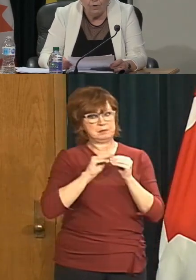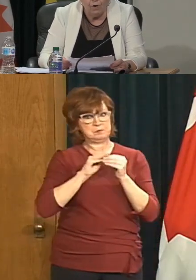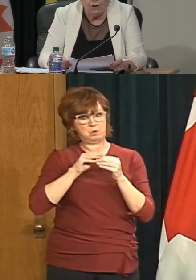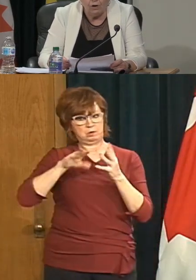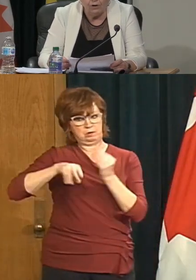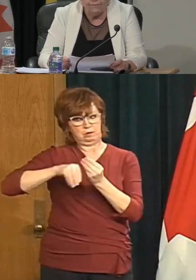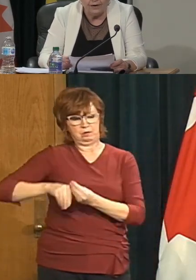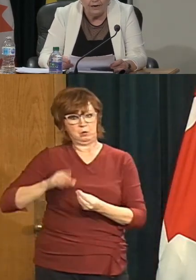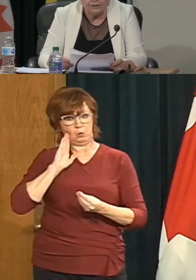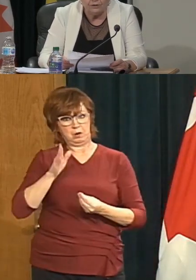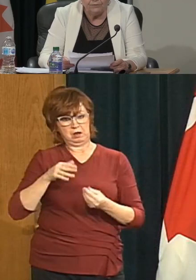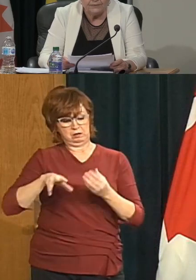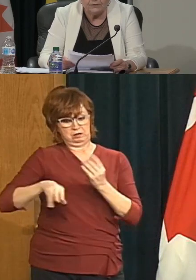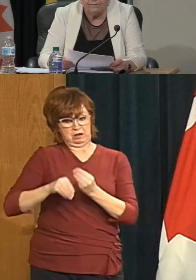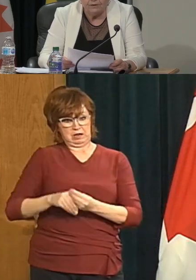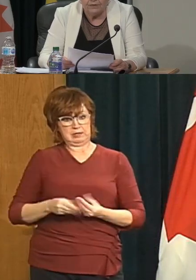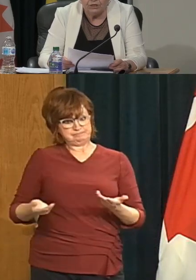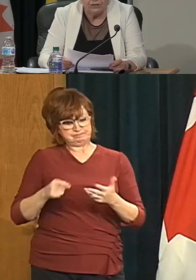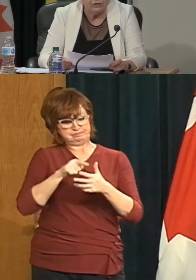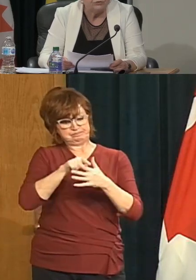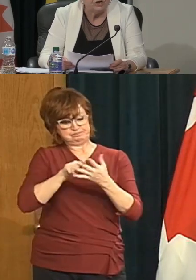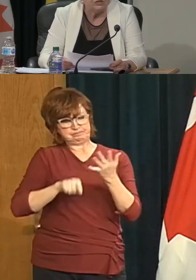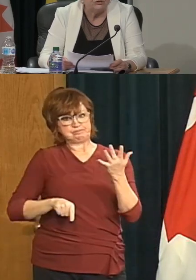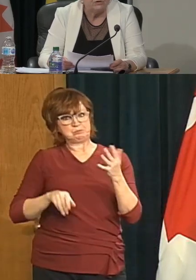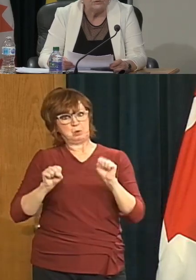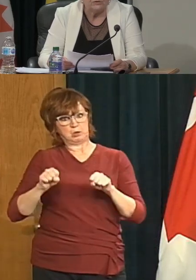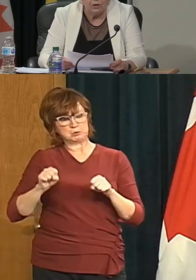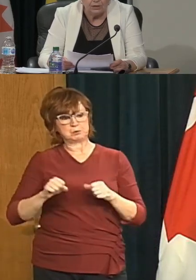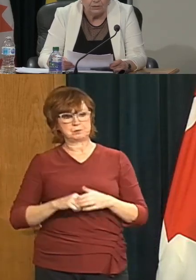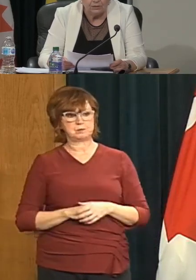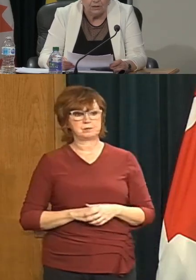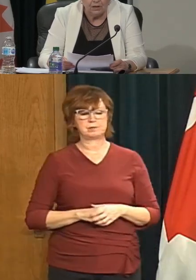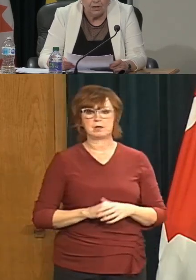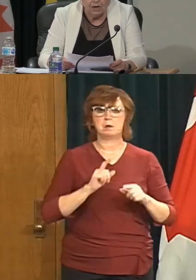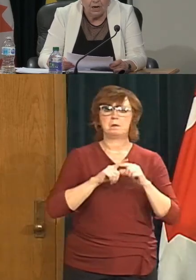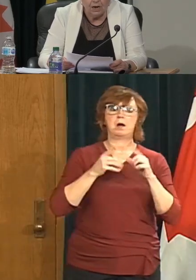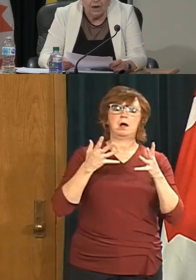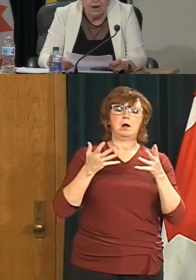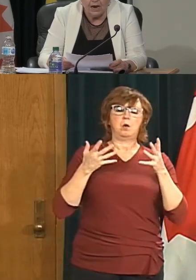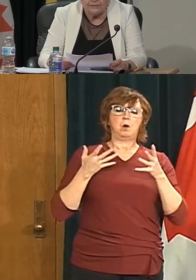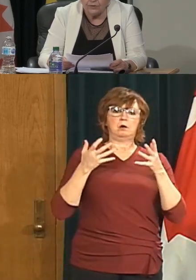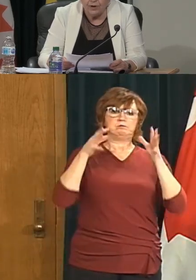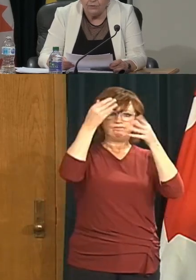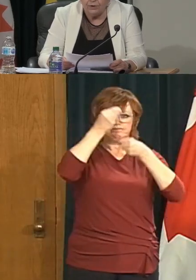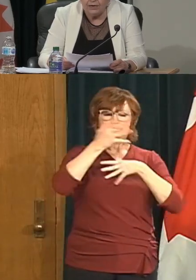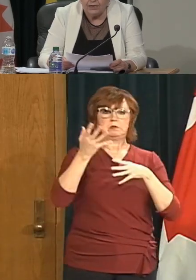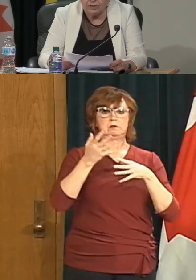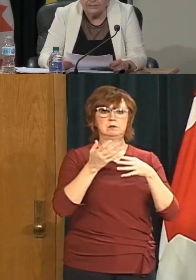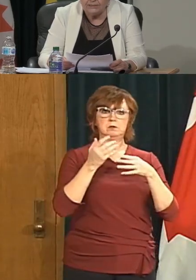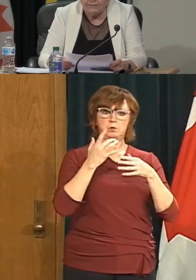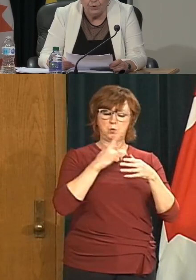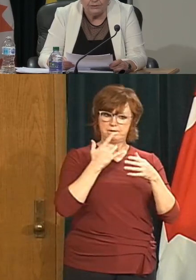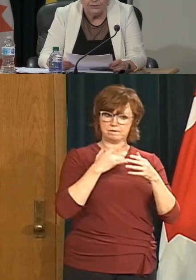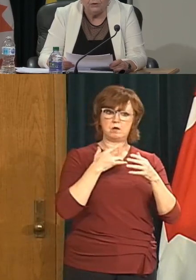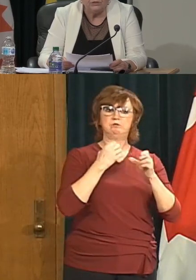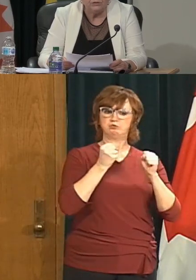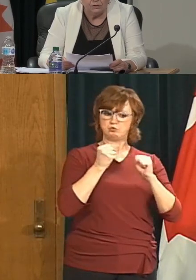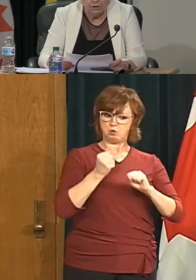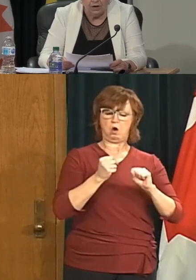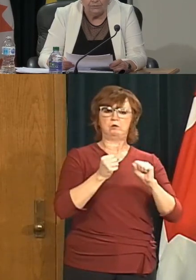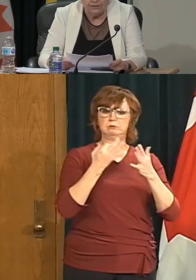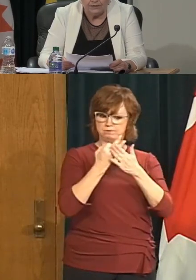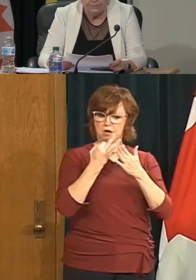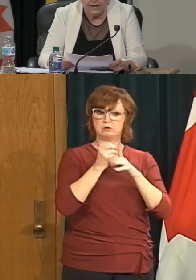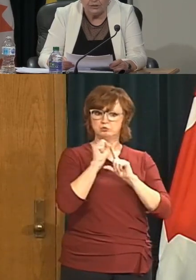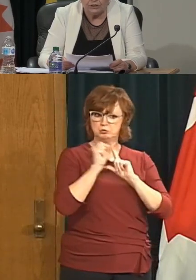Again, overall, our fiscal foundation and structure are solid. As the credit rating agencies have pointed out,